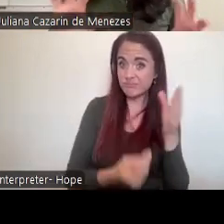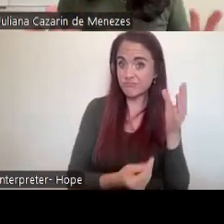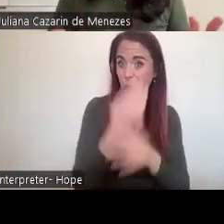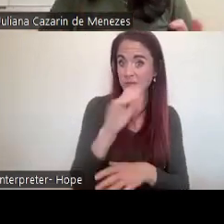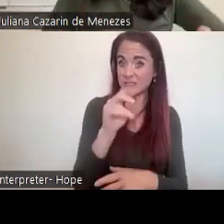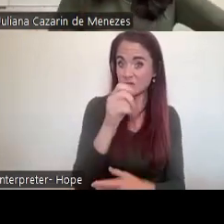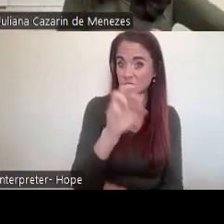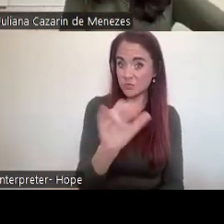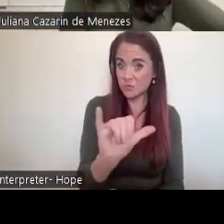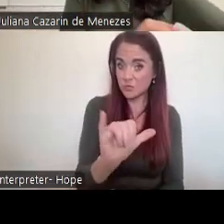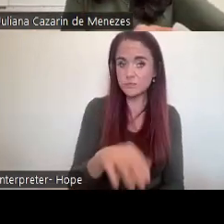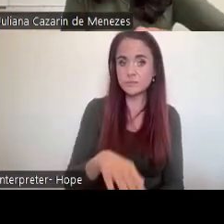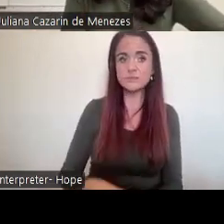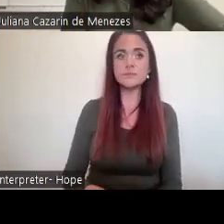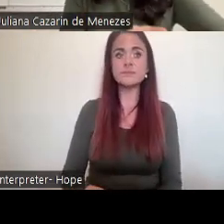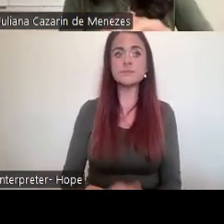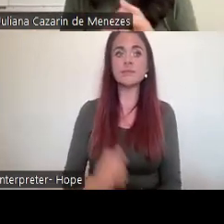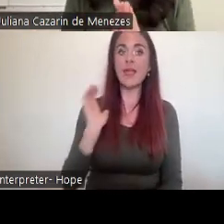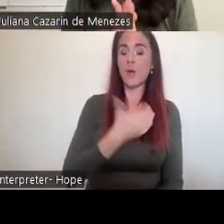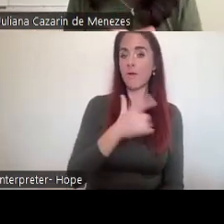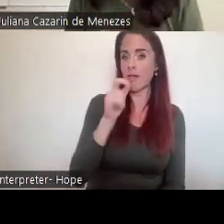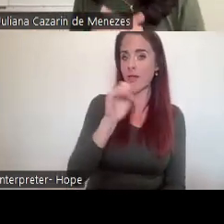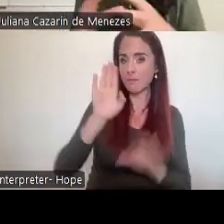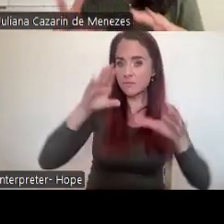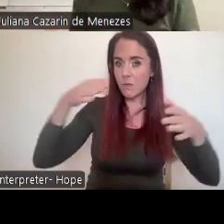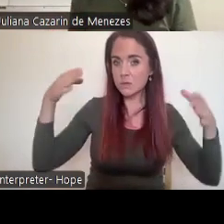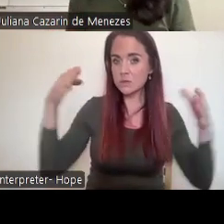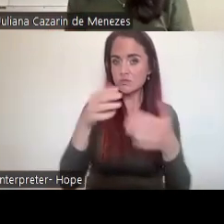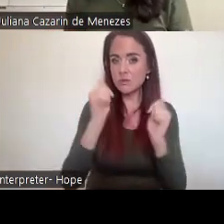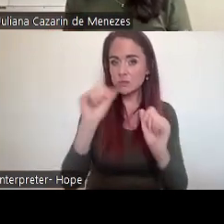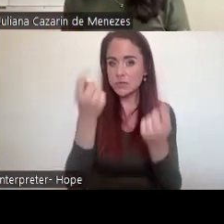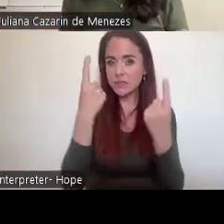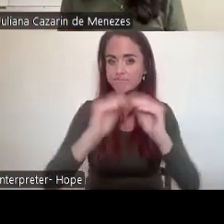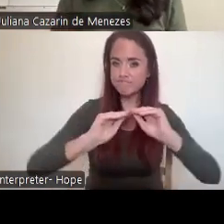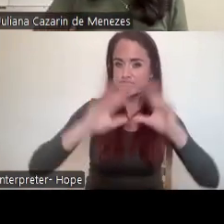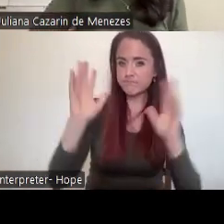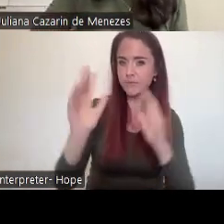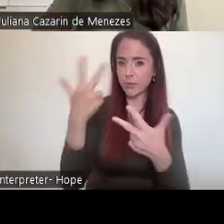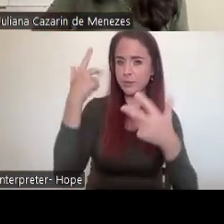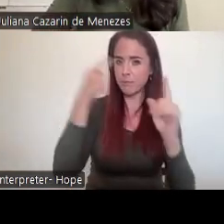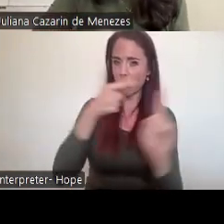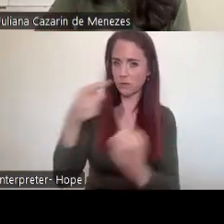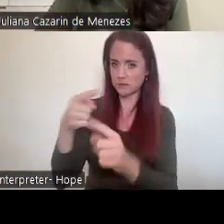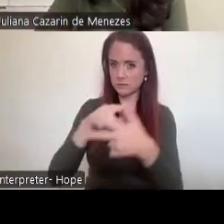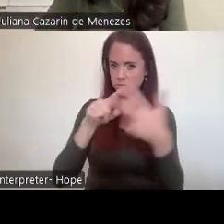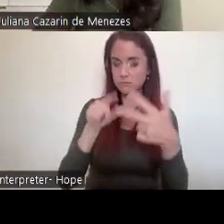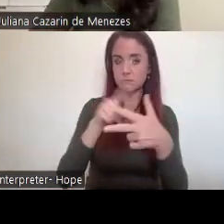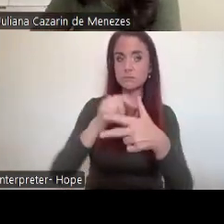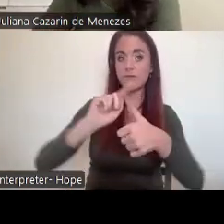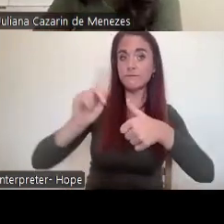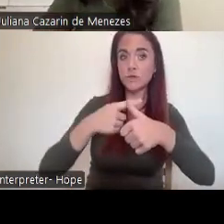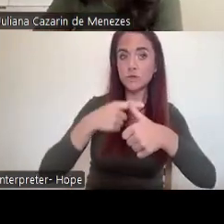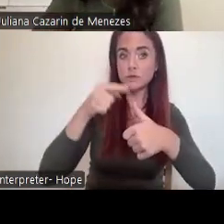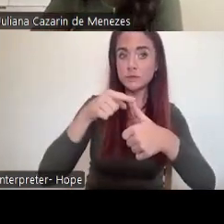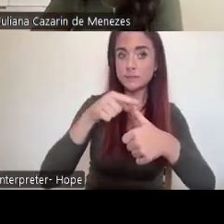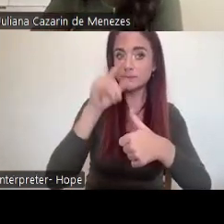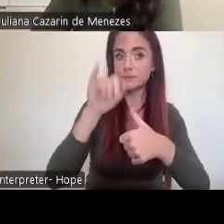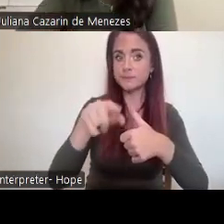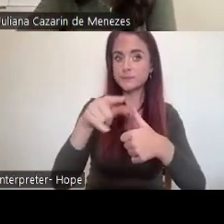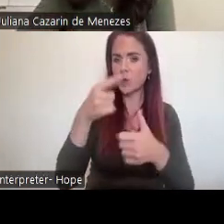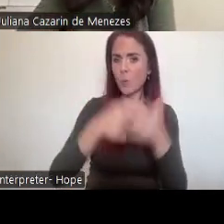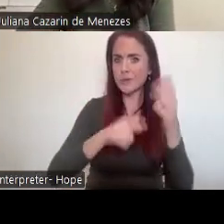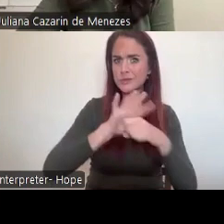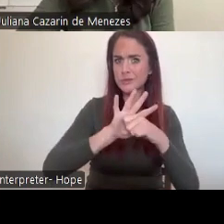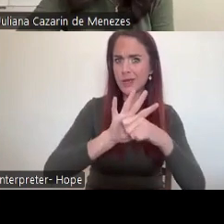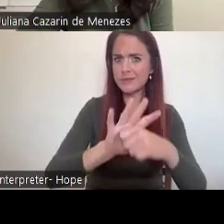So our lab is focused on understanding like three main points. So first would be what drives